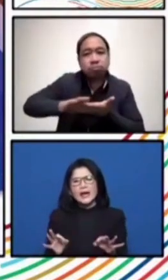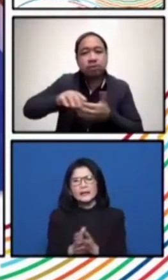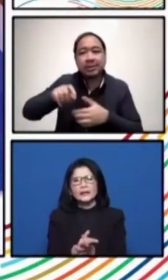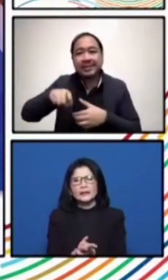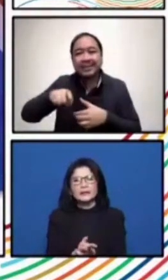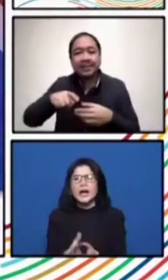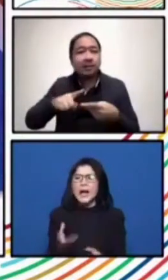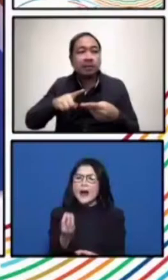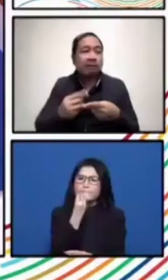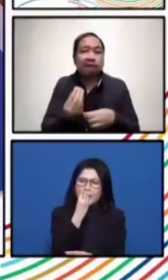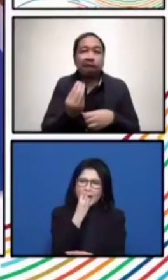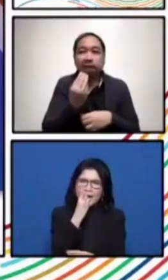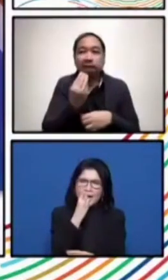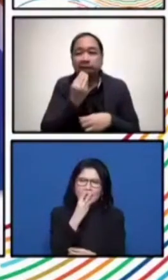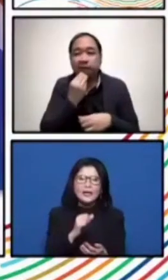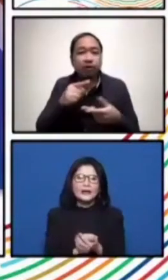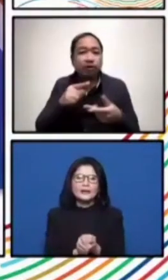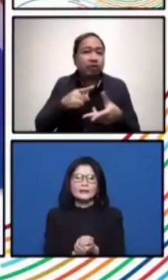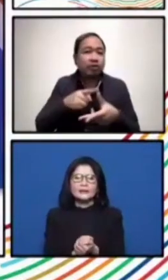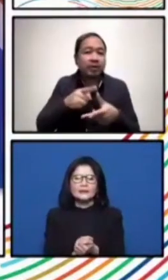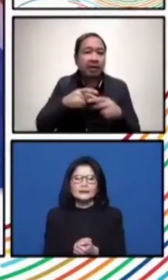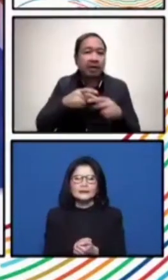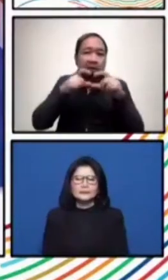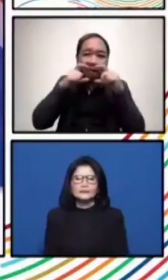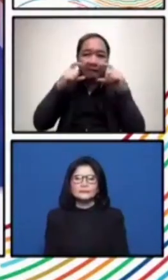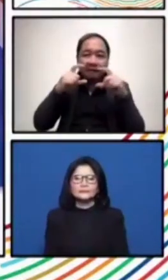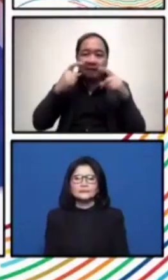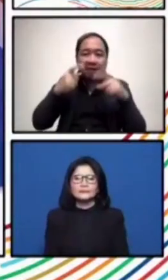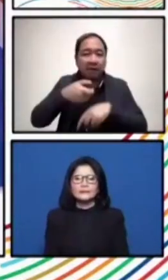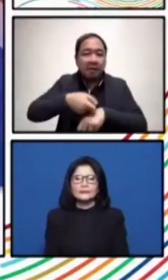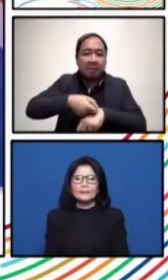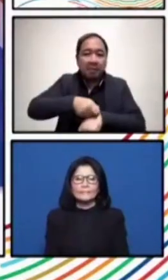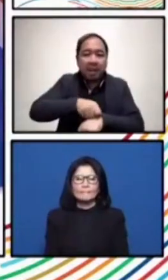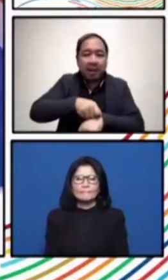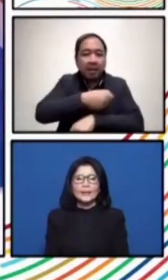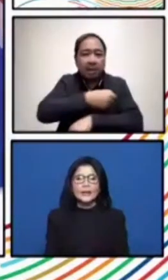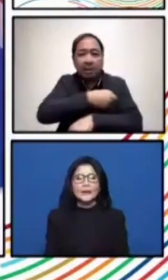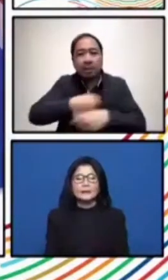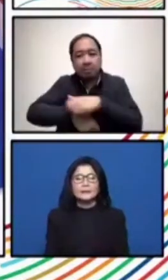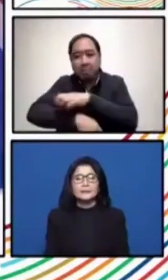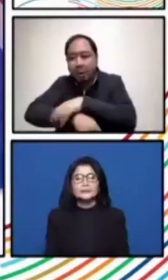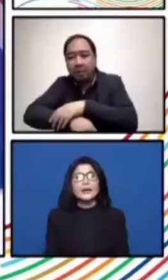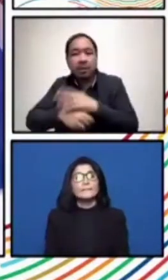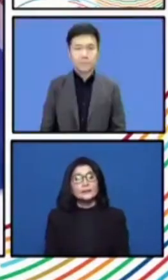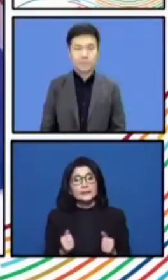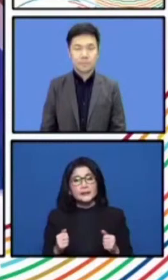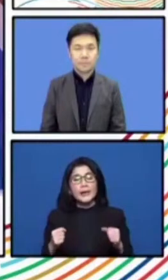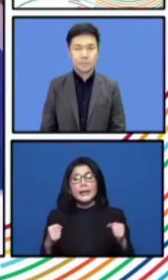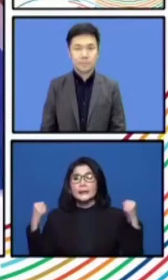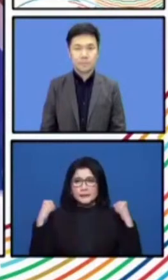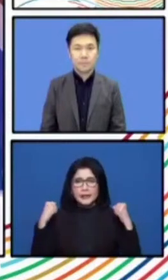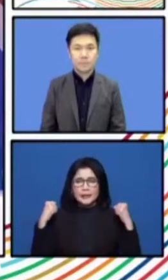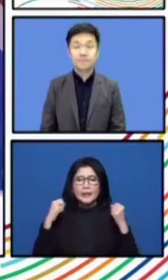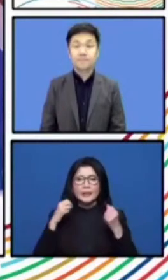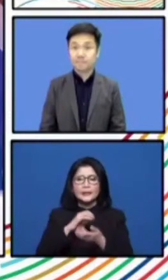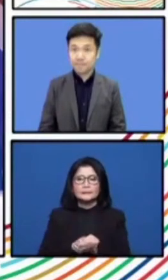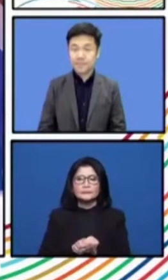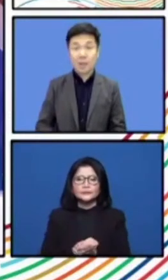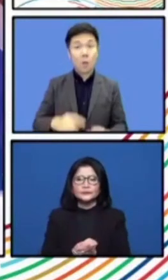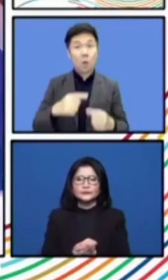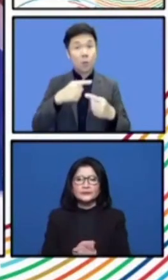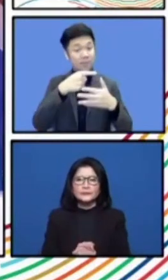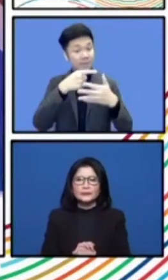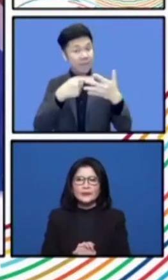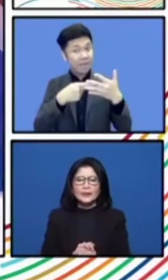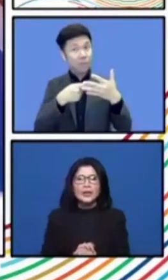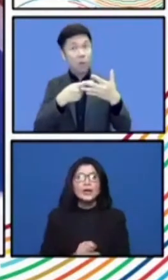it is hot meals care packs procurement of long-term medications delivery to the islands facilitation of Access